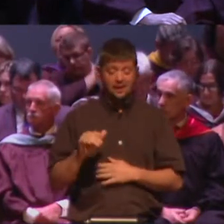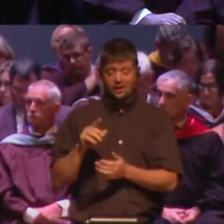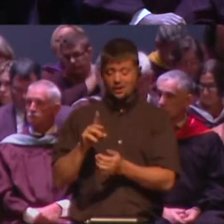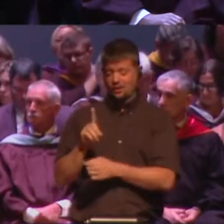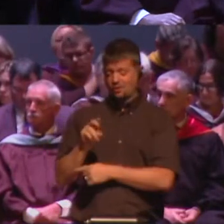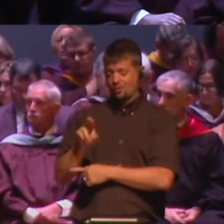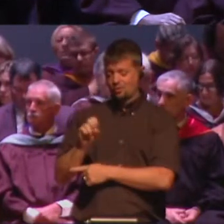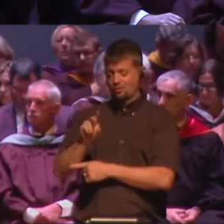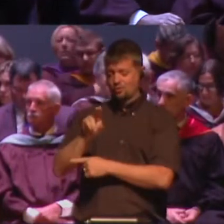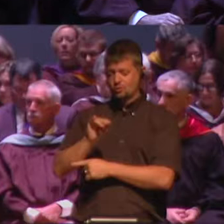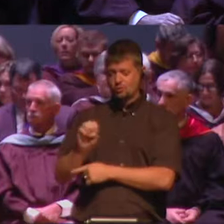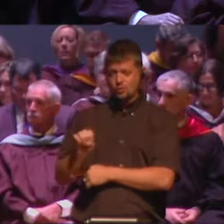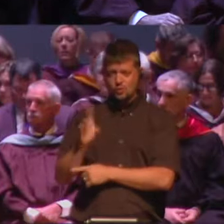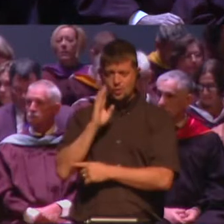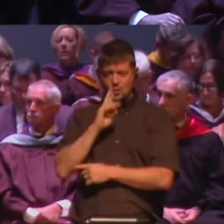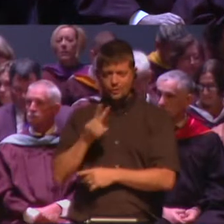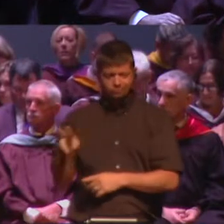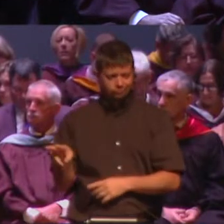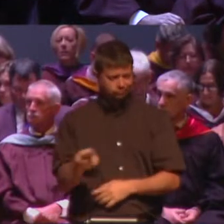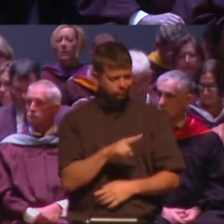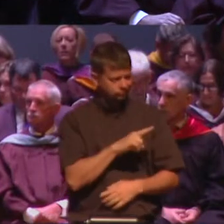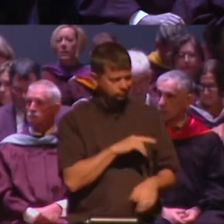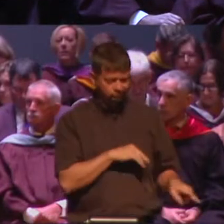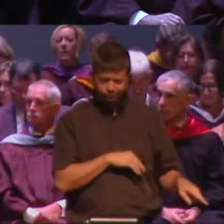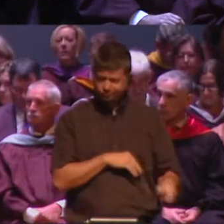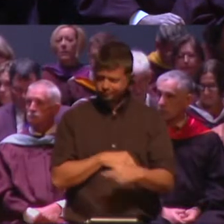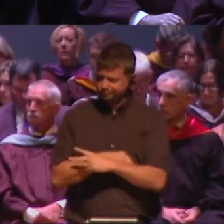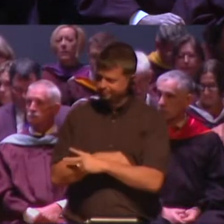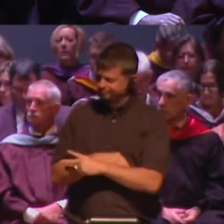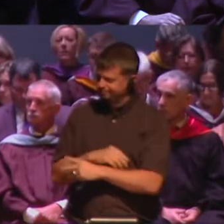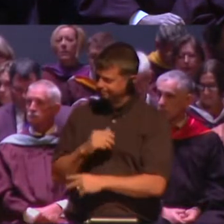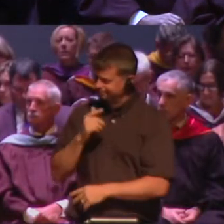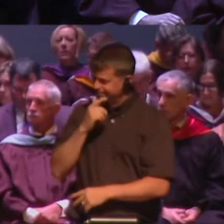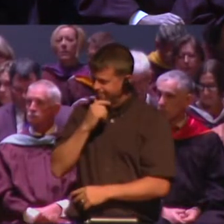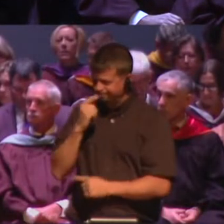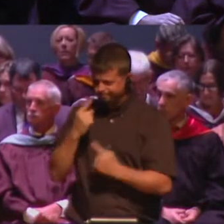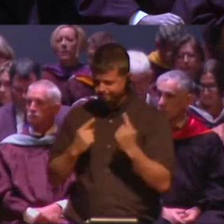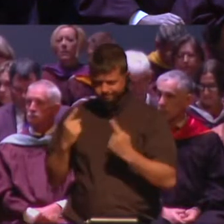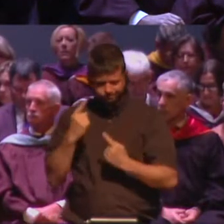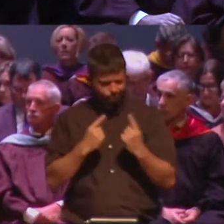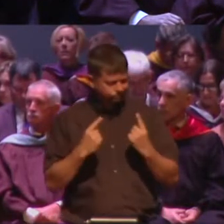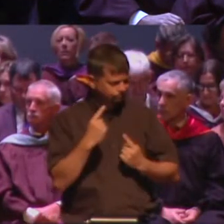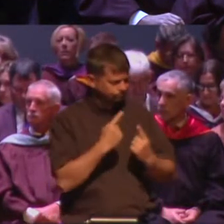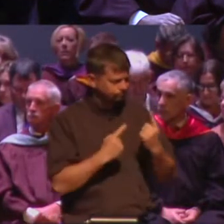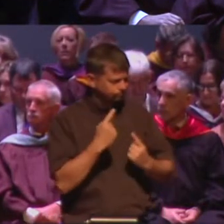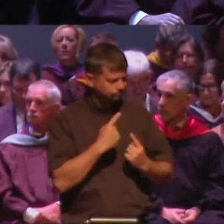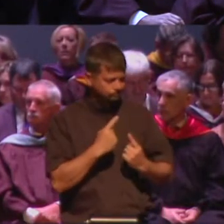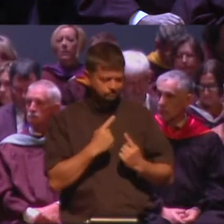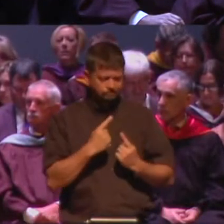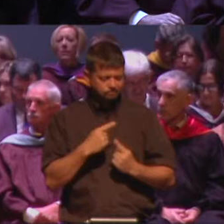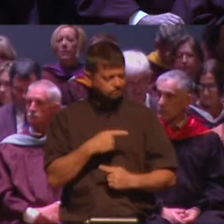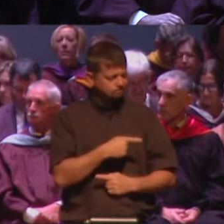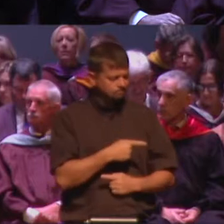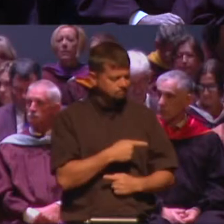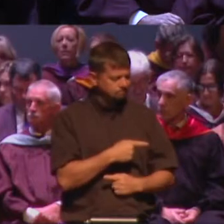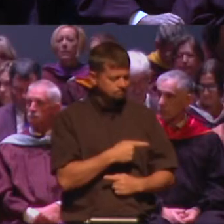says, you'll look up and down streets, look them over with care. About some you will say, I choose not to go